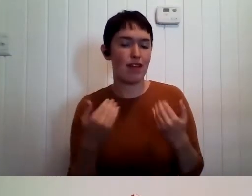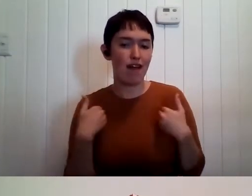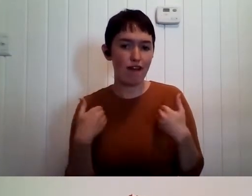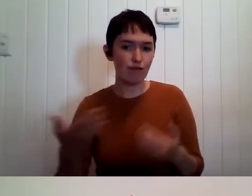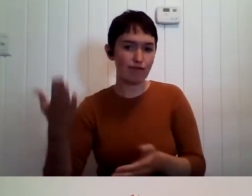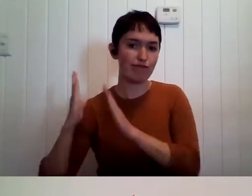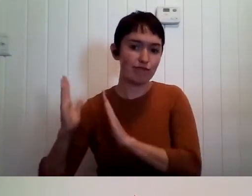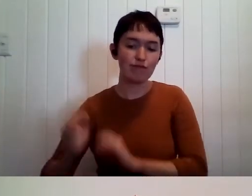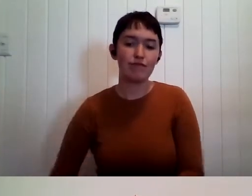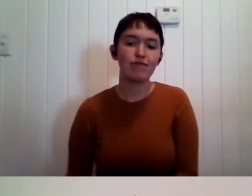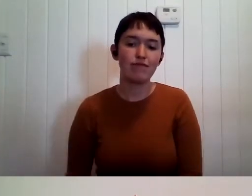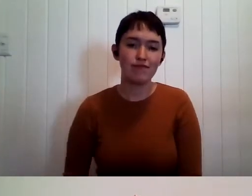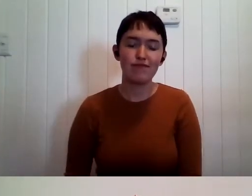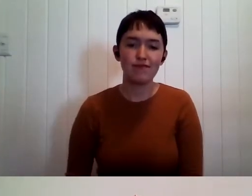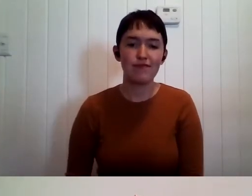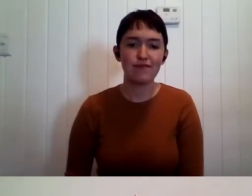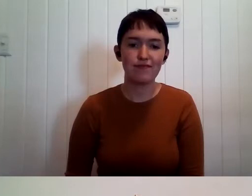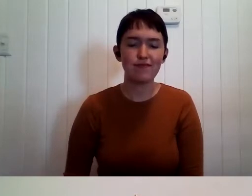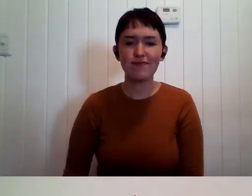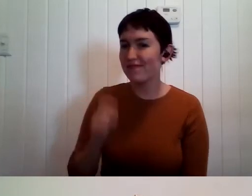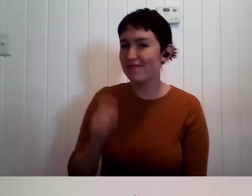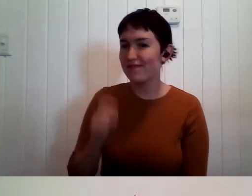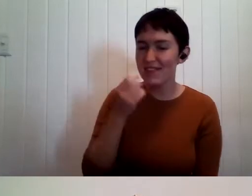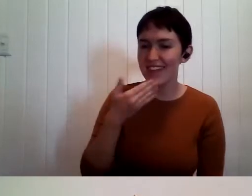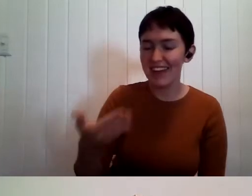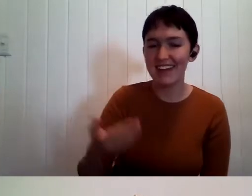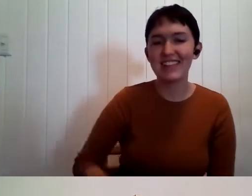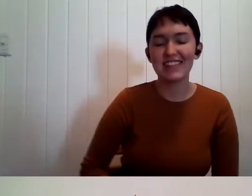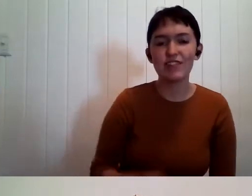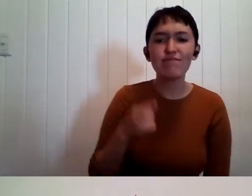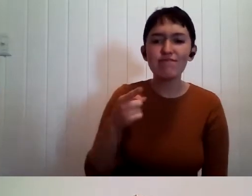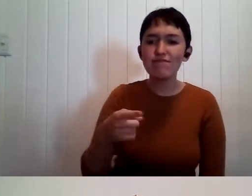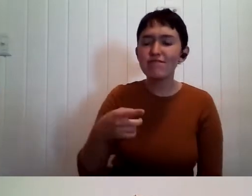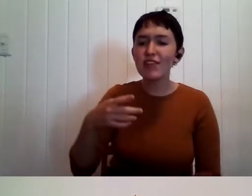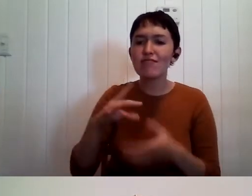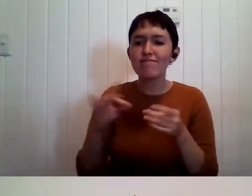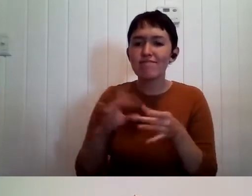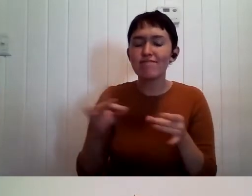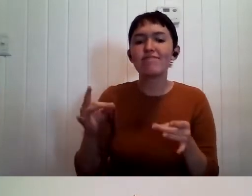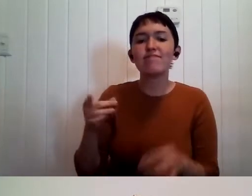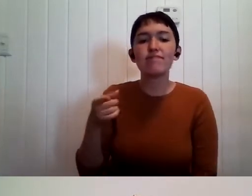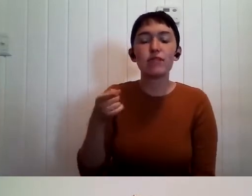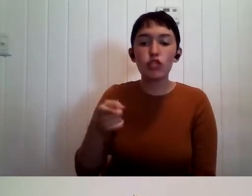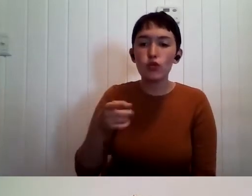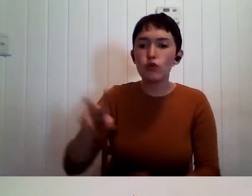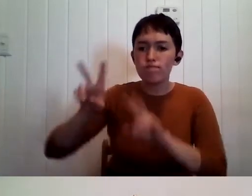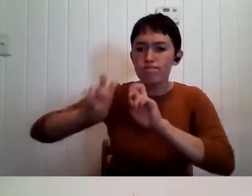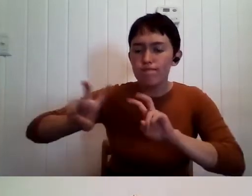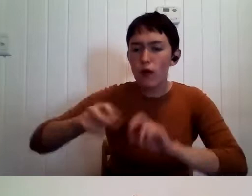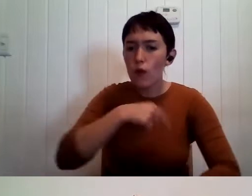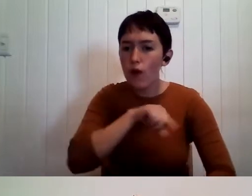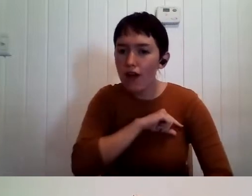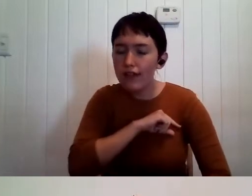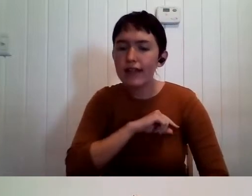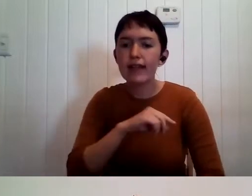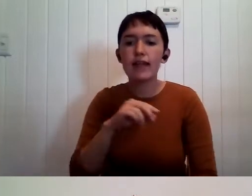sequencing. Super cool. Thanks. And so you mentioned that you are looking at the quality and making sure that reagents work well for